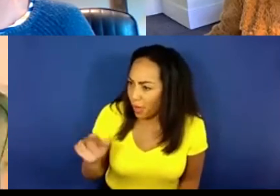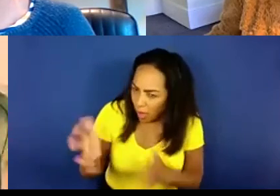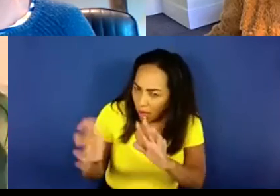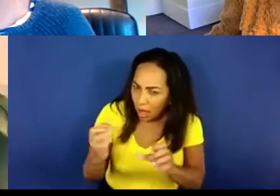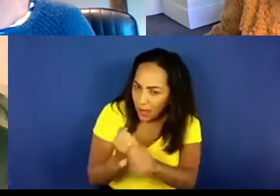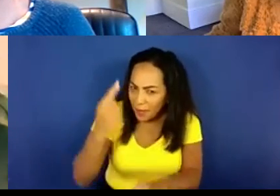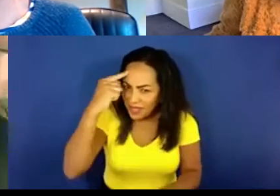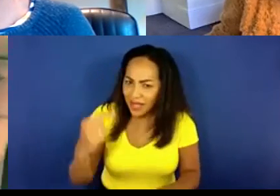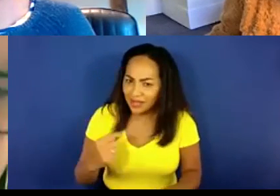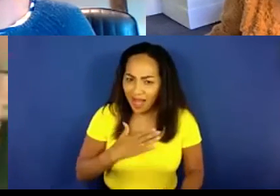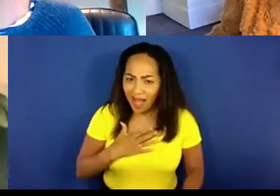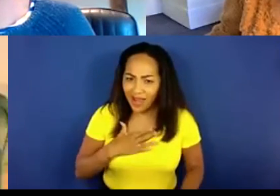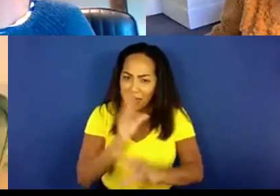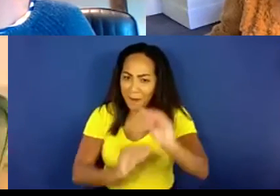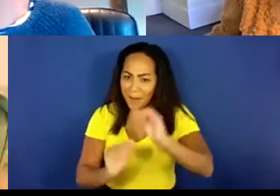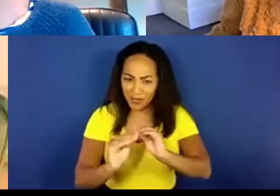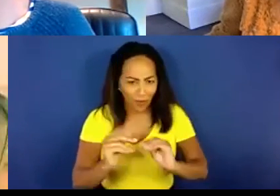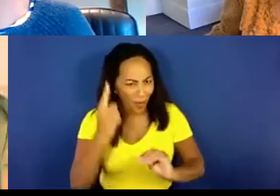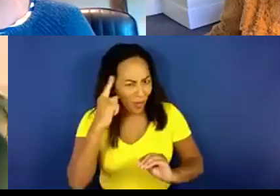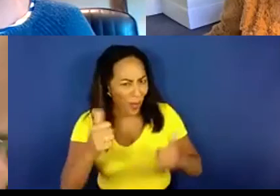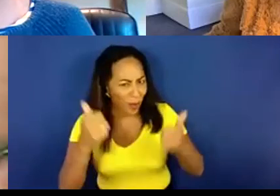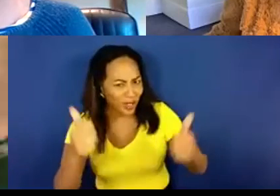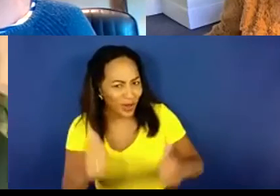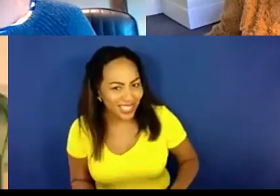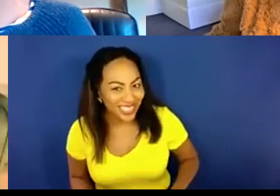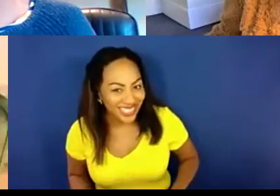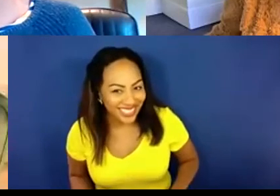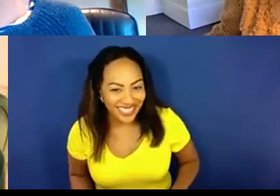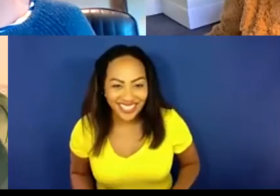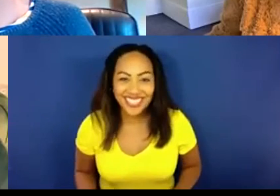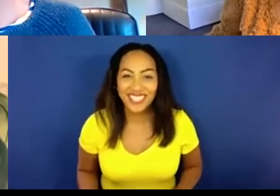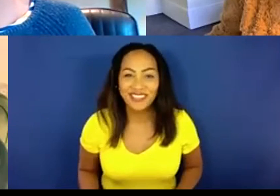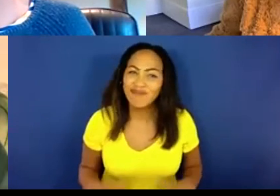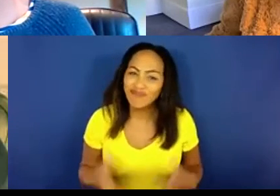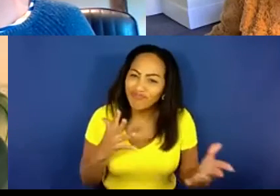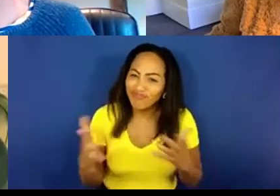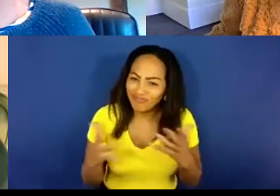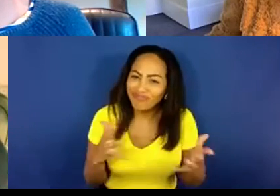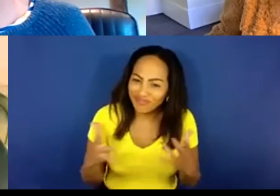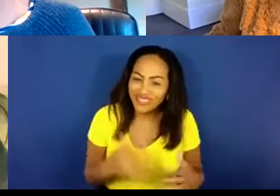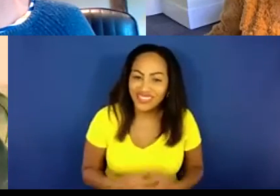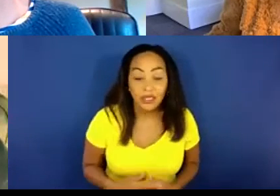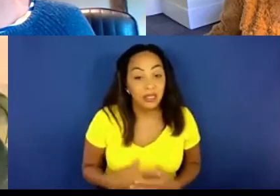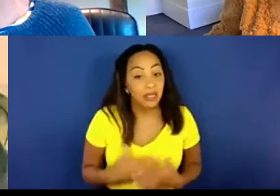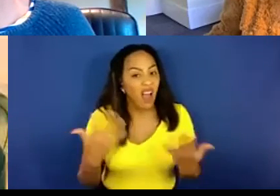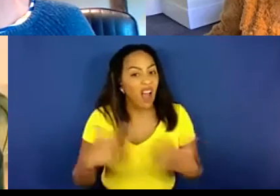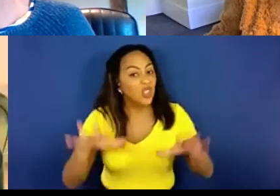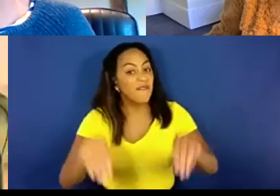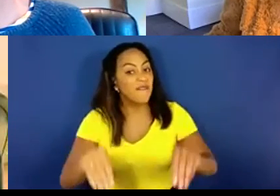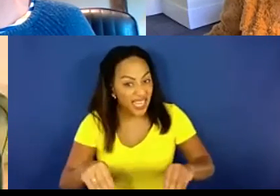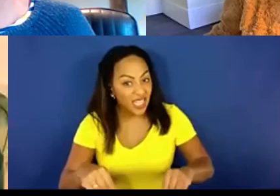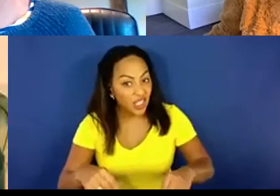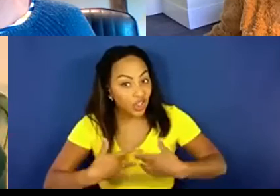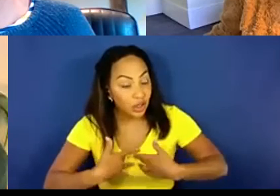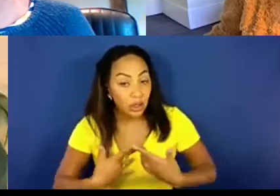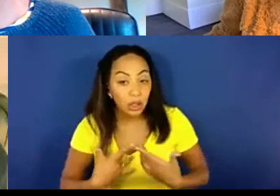good. Anyway, yeah, so I think, yeah, just to finish really, I think voice and